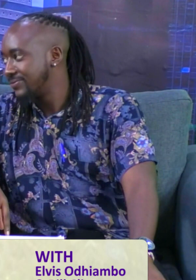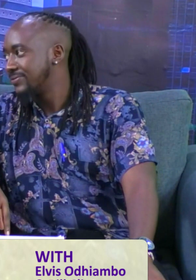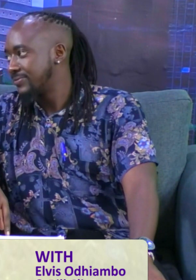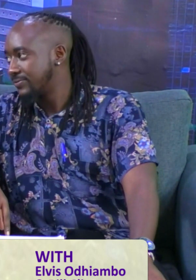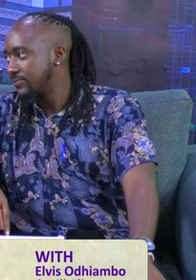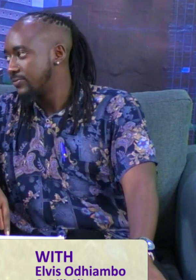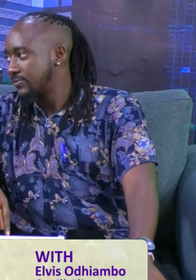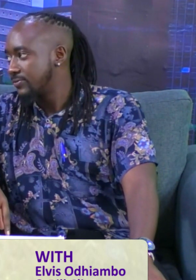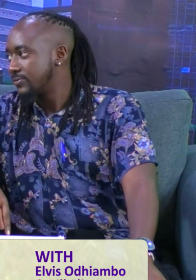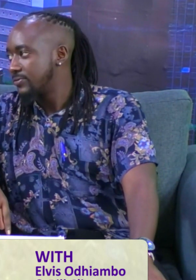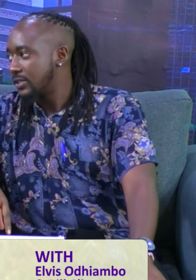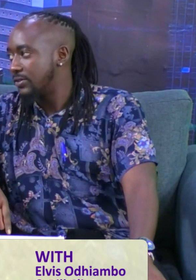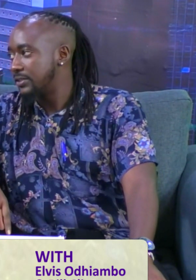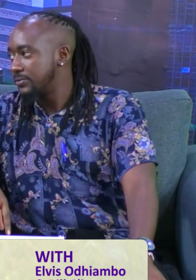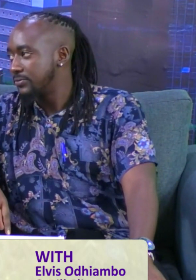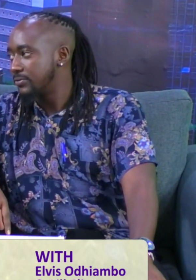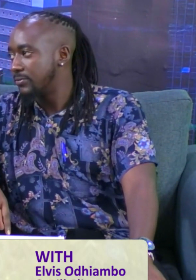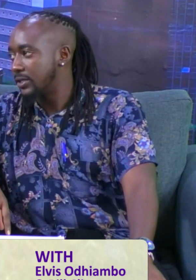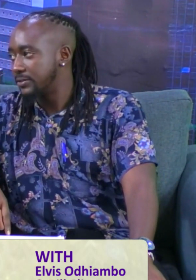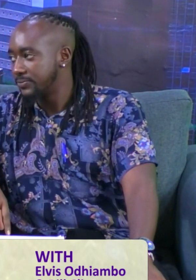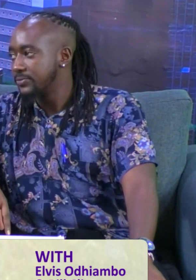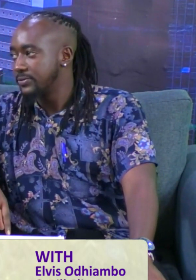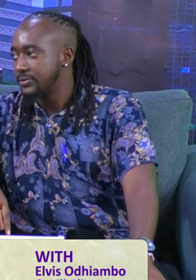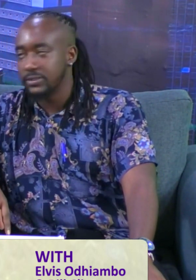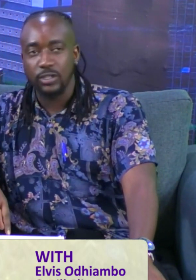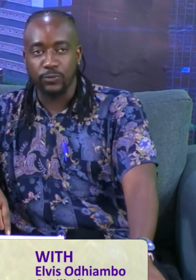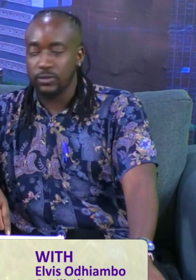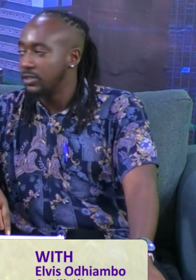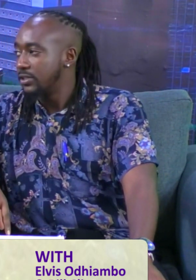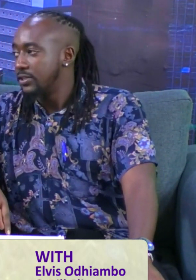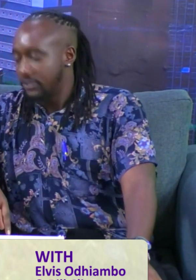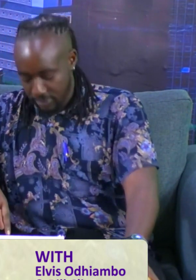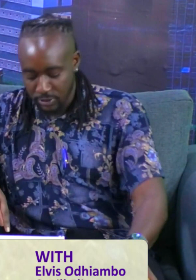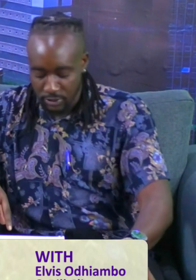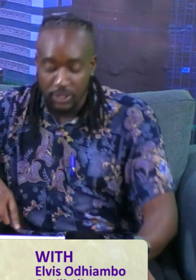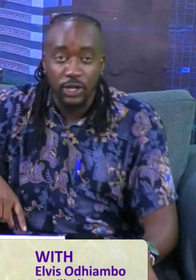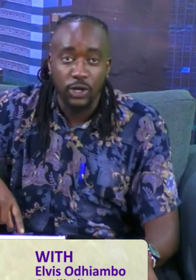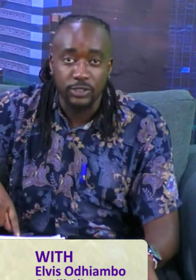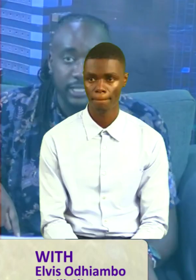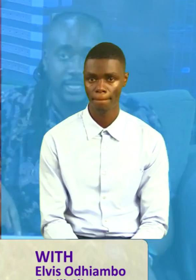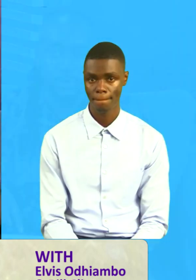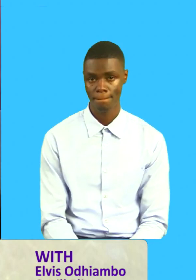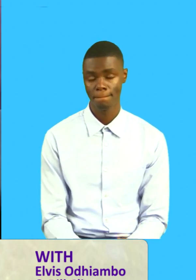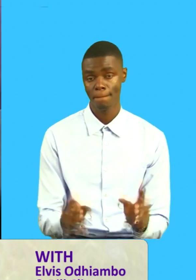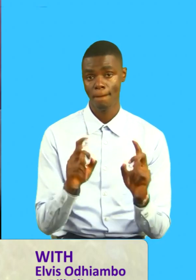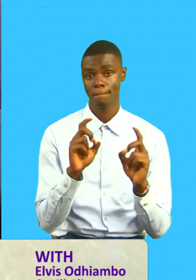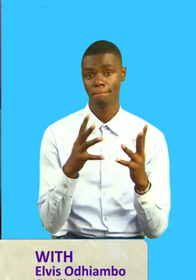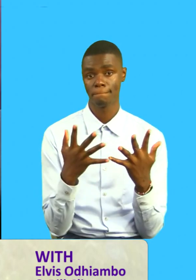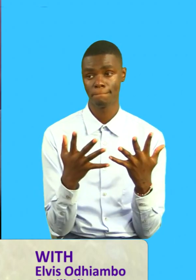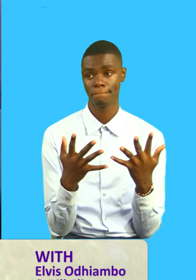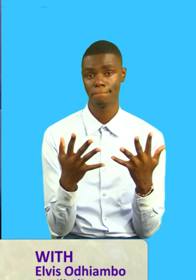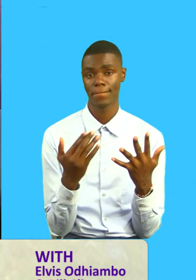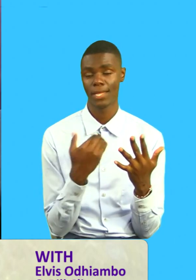and the energy and the hunger to score more goals because of the gift he has gotten. Okay, now of course he has